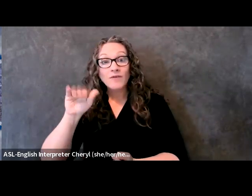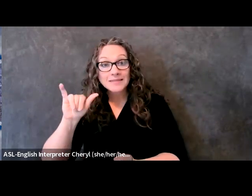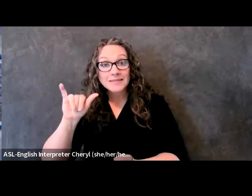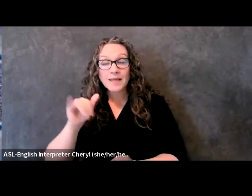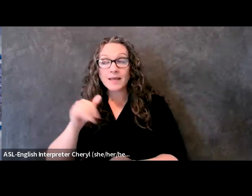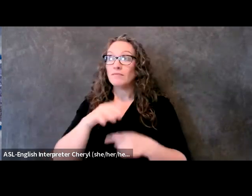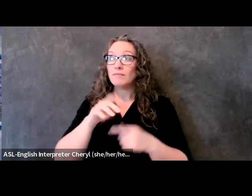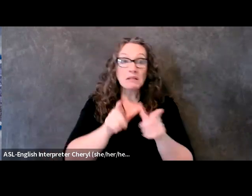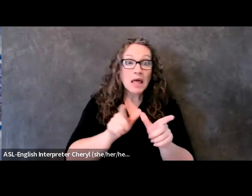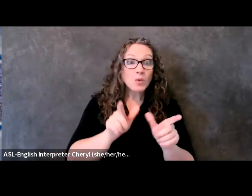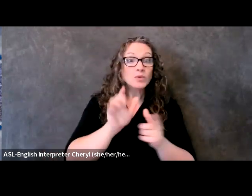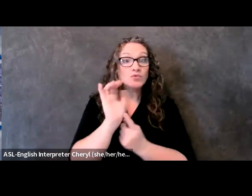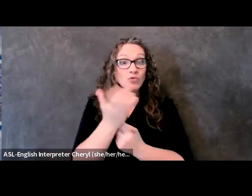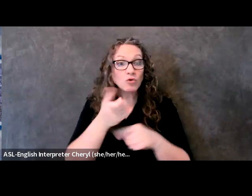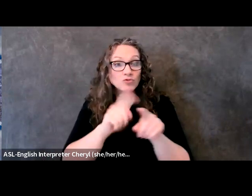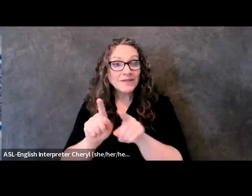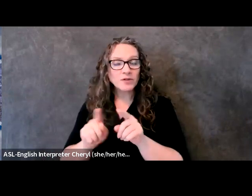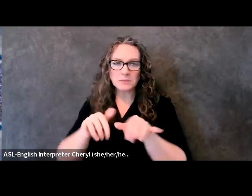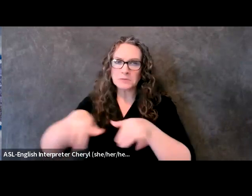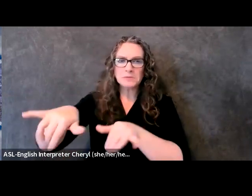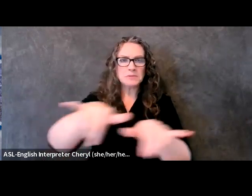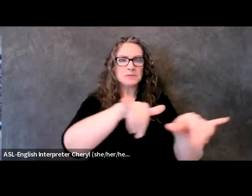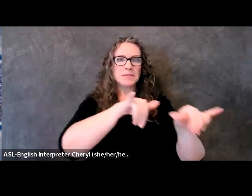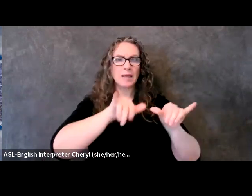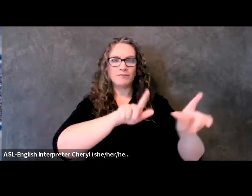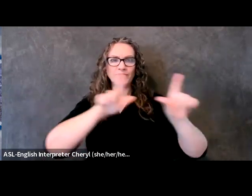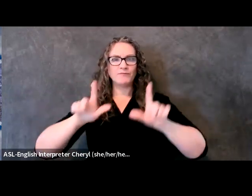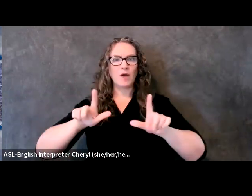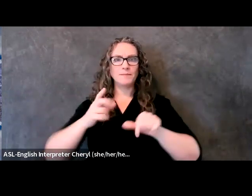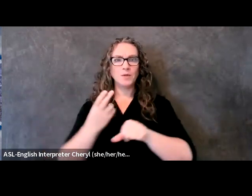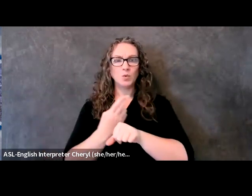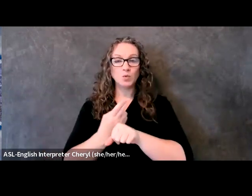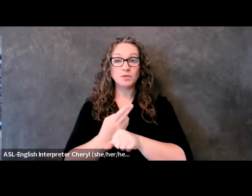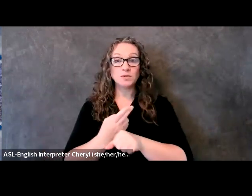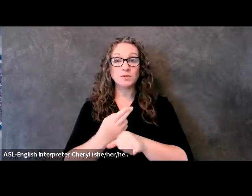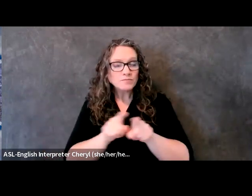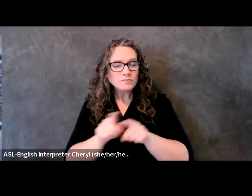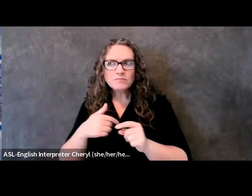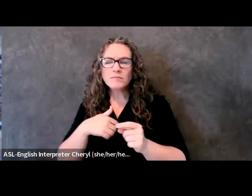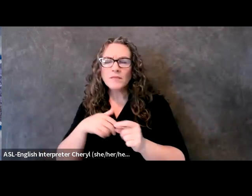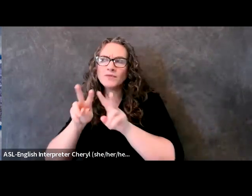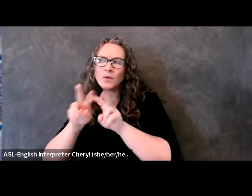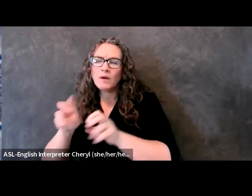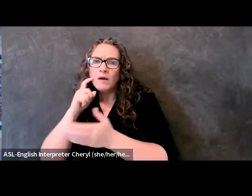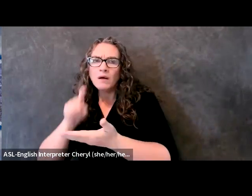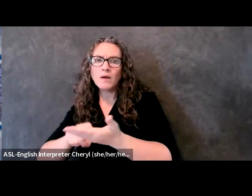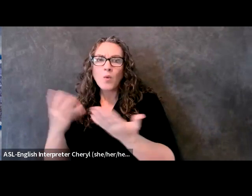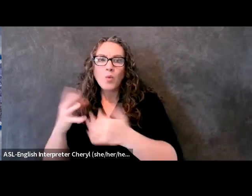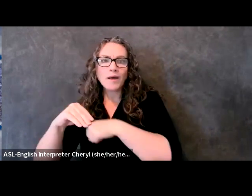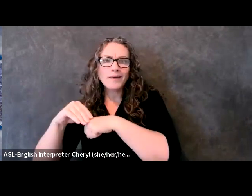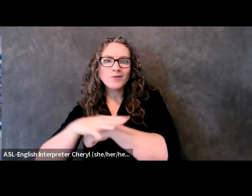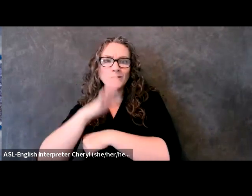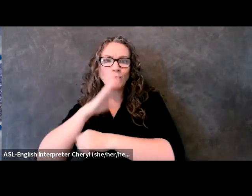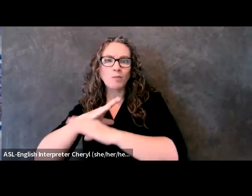culture. And those, but we also need to look at the influencers that also can get in the way when we're doing